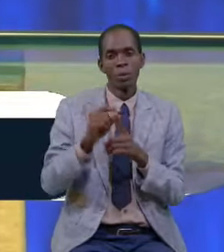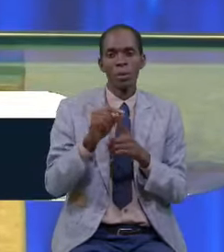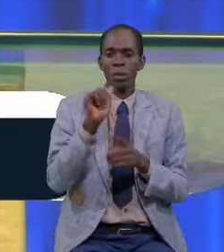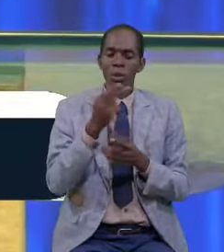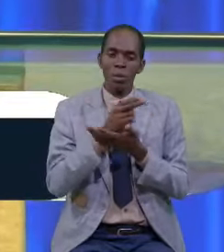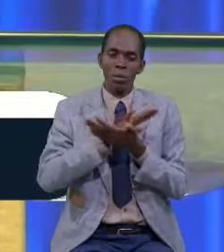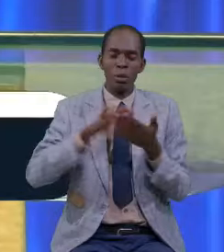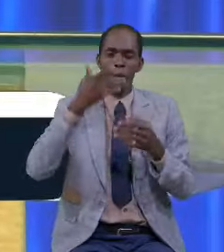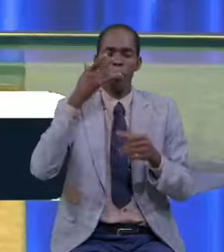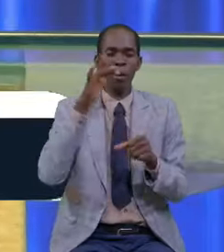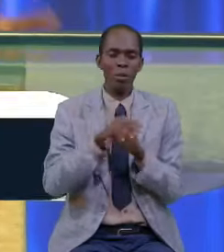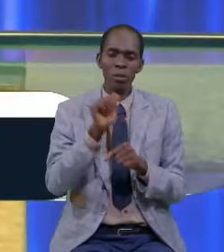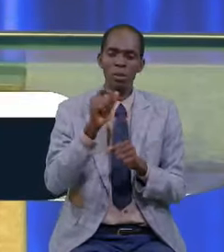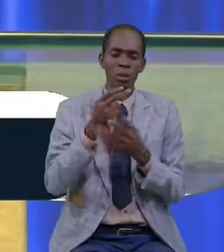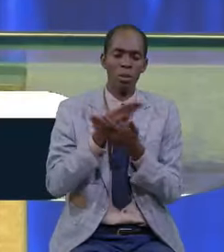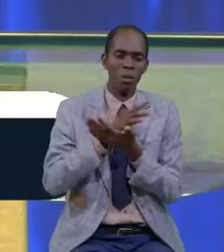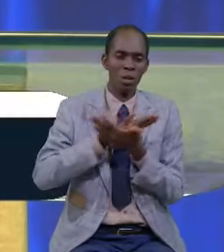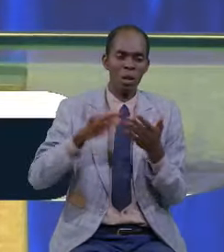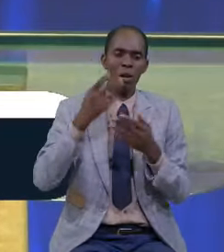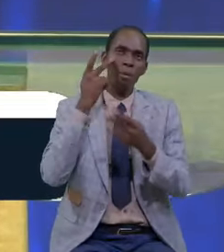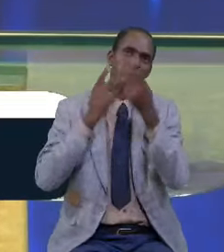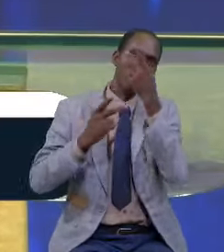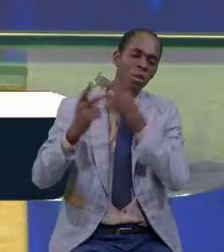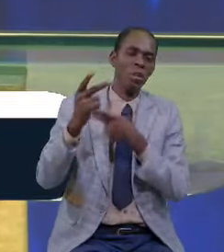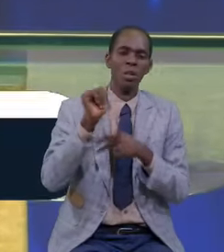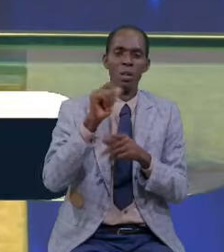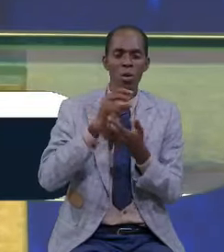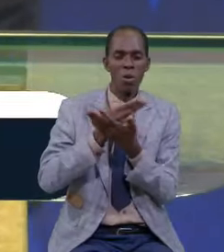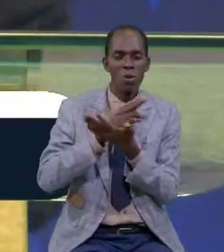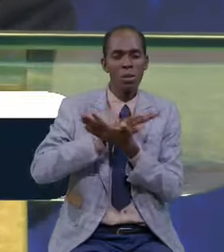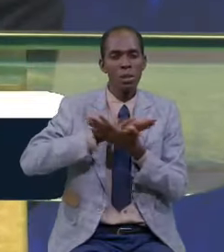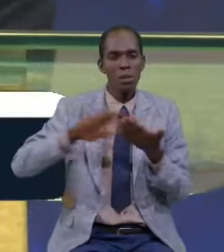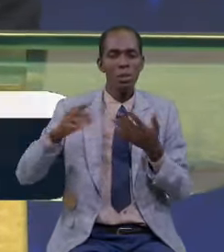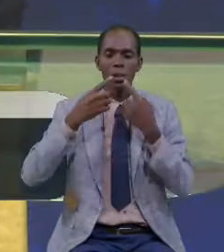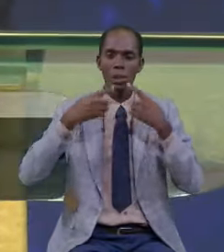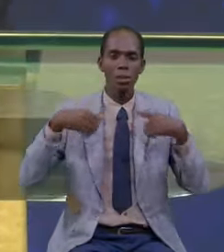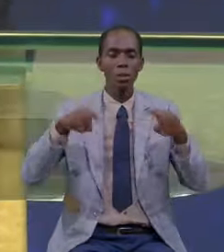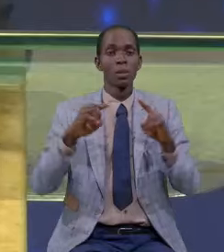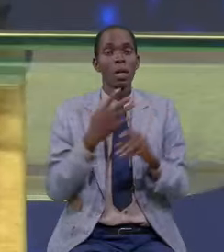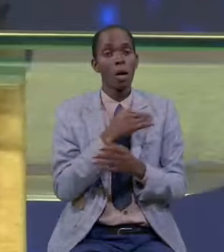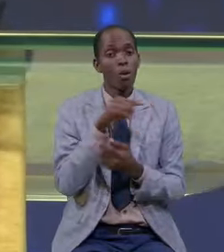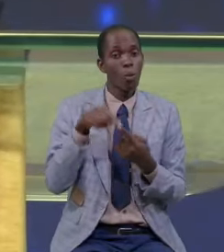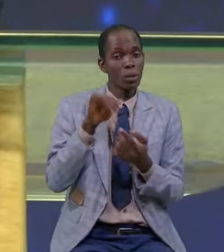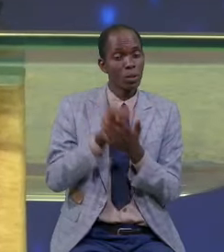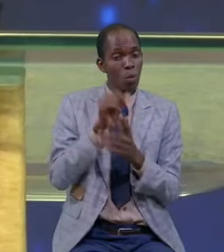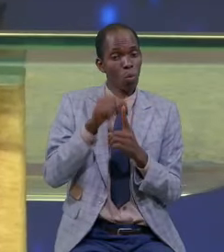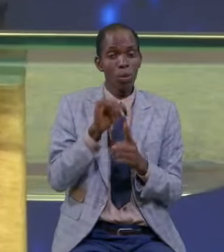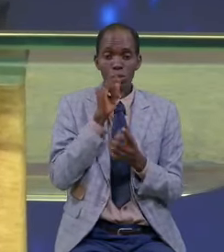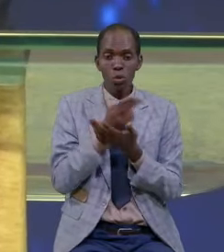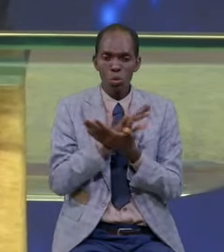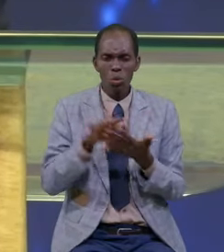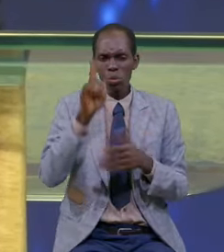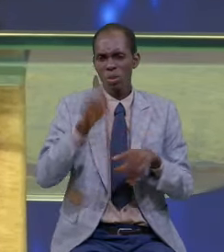holy prophecy, it's a holy declaration. And when it is holy, you cannot take anything away from